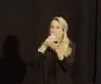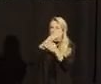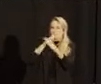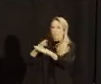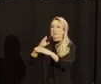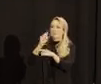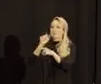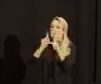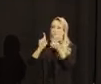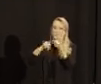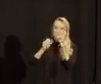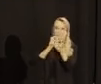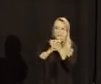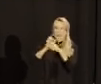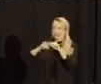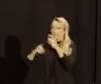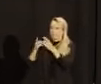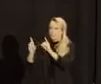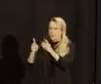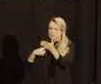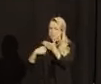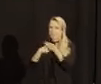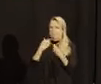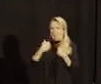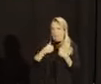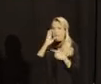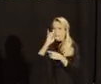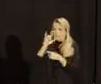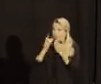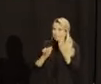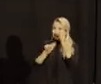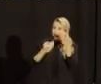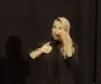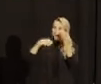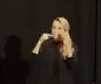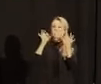ask them to be a co-sponsor. I'm